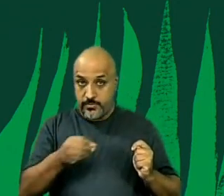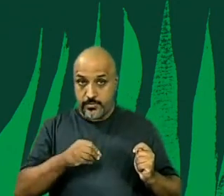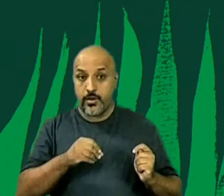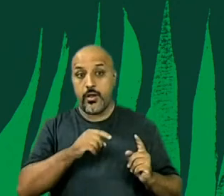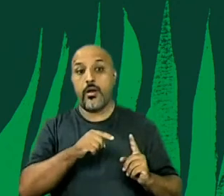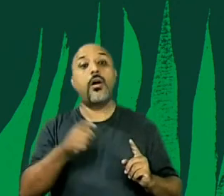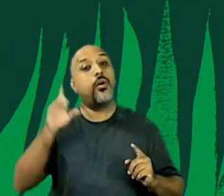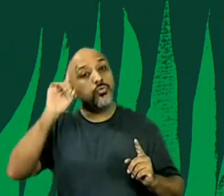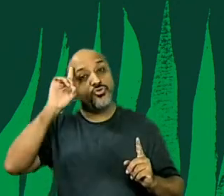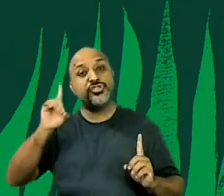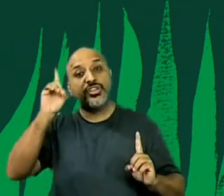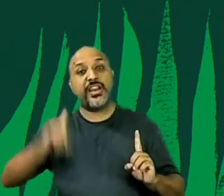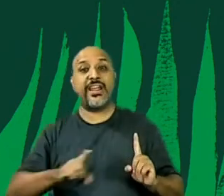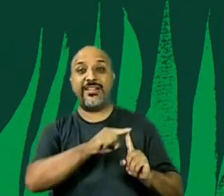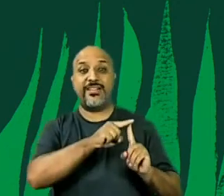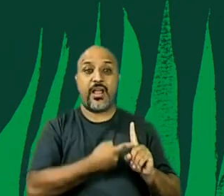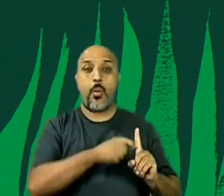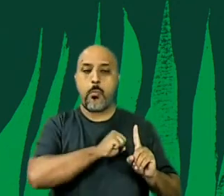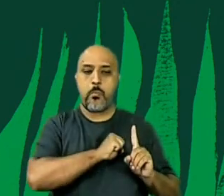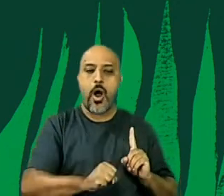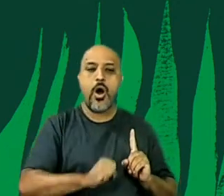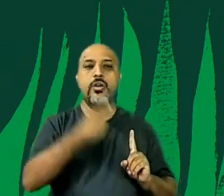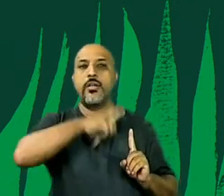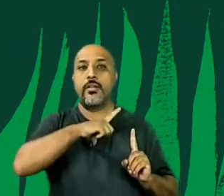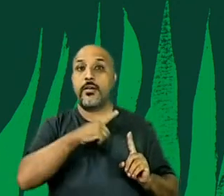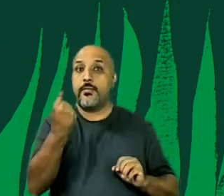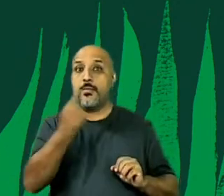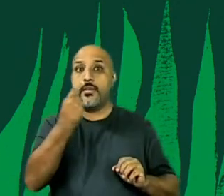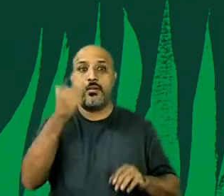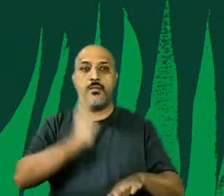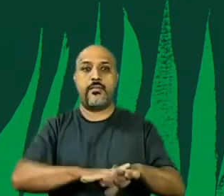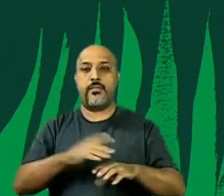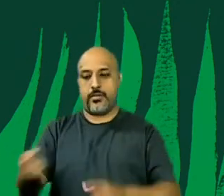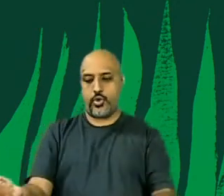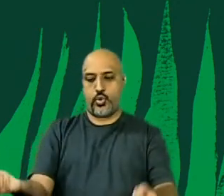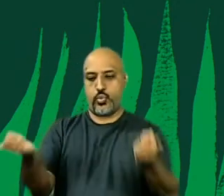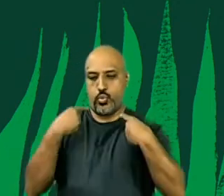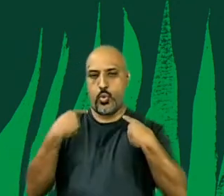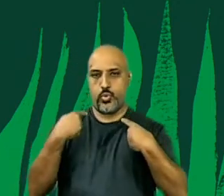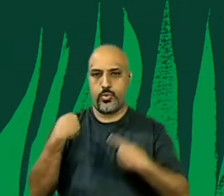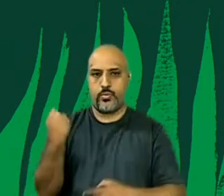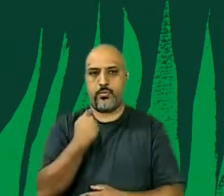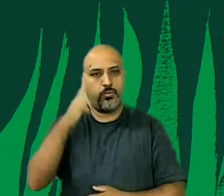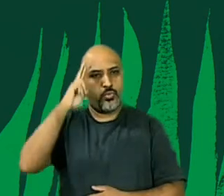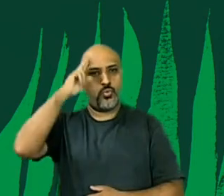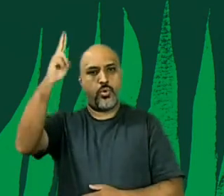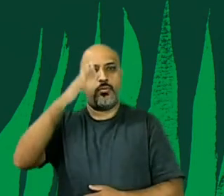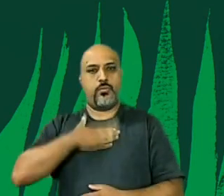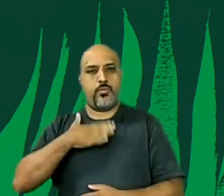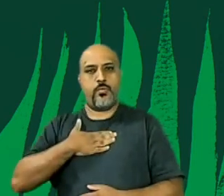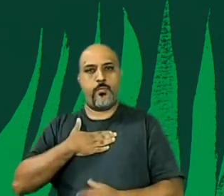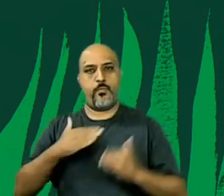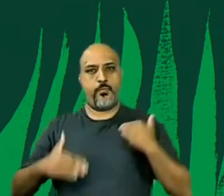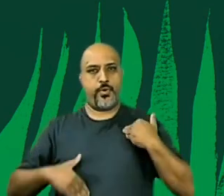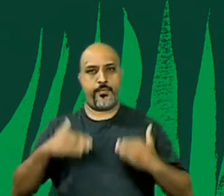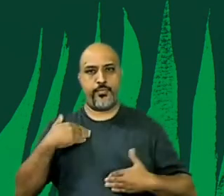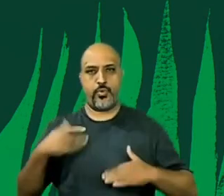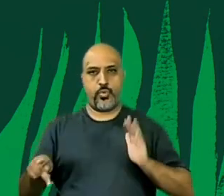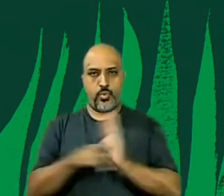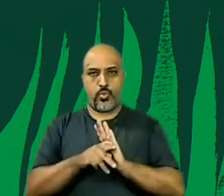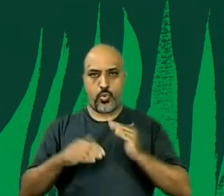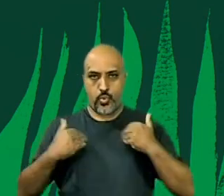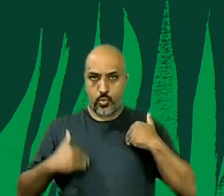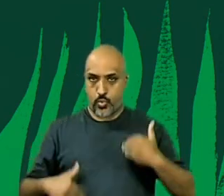reproduction or the right to abortion, we need first to be, we own our own bodies. And in the